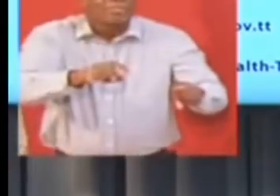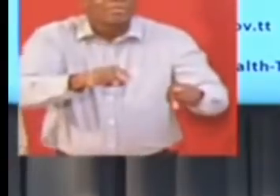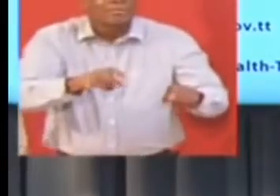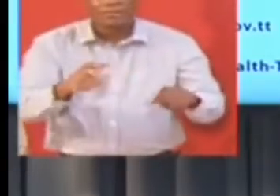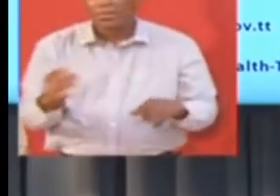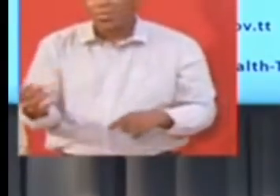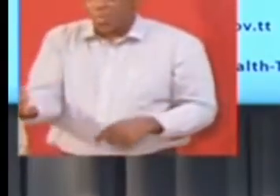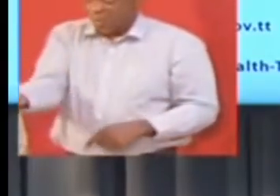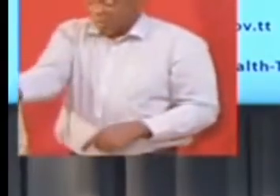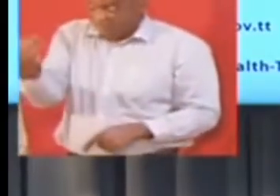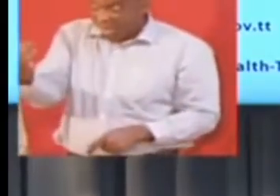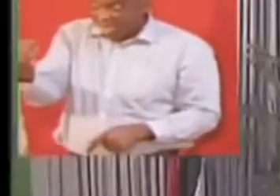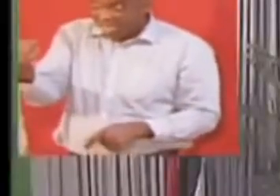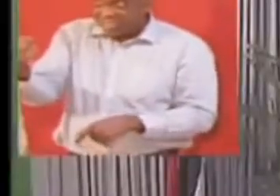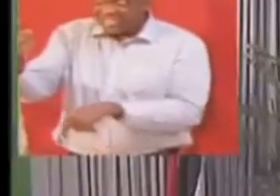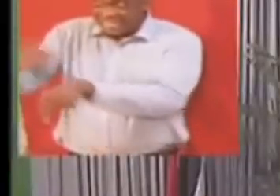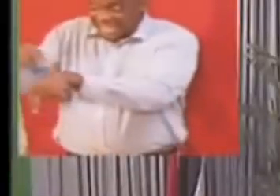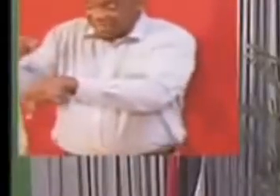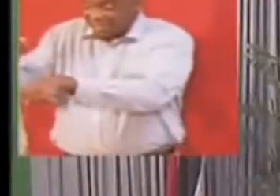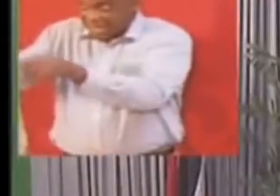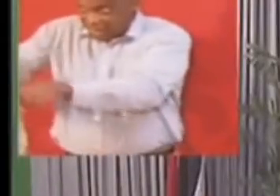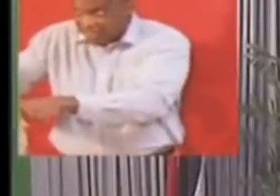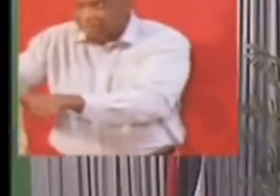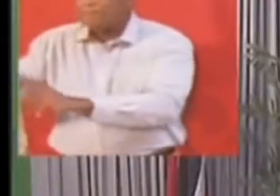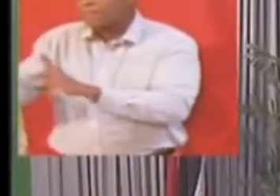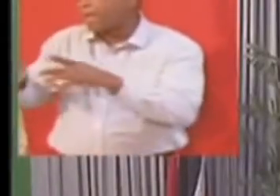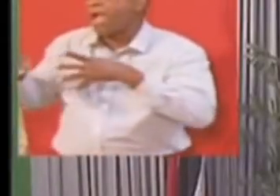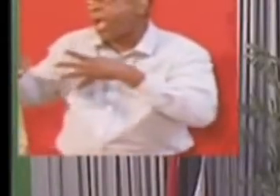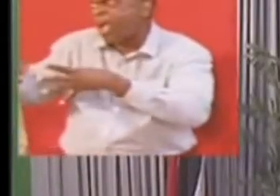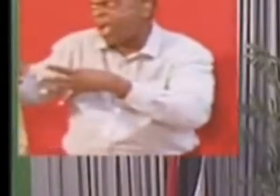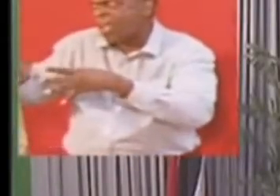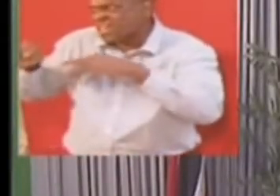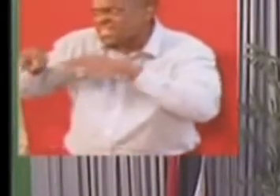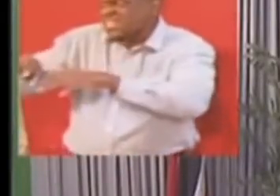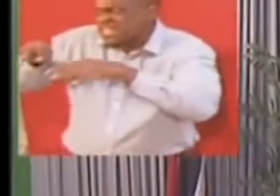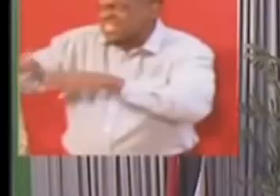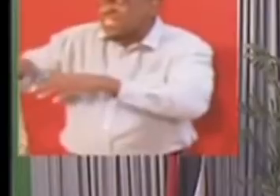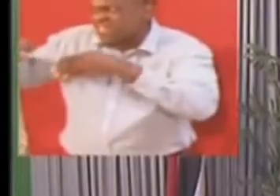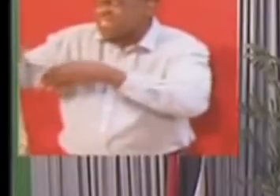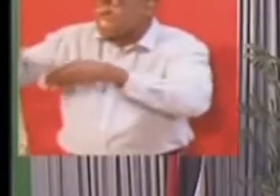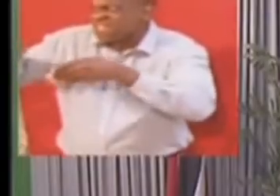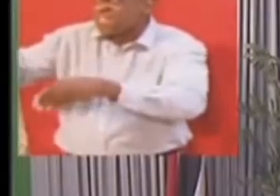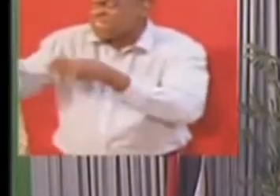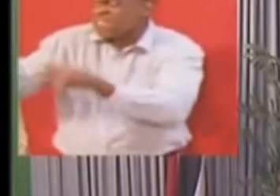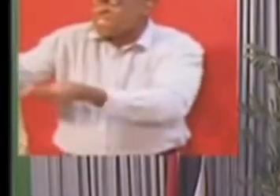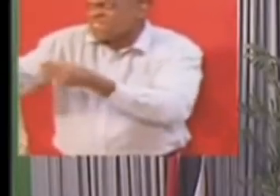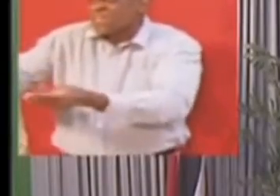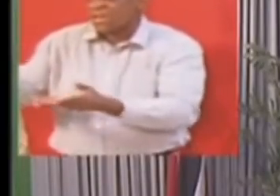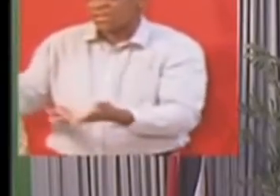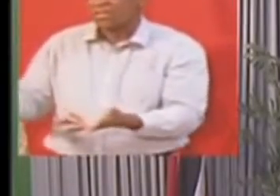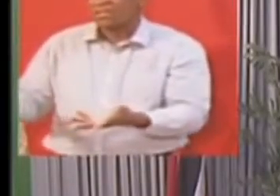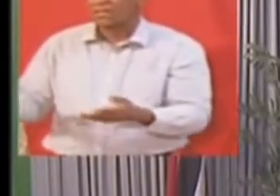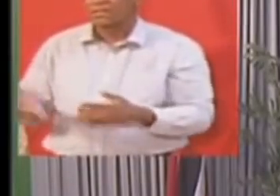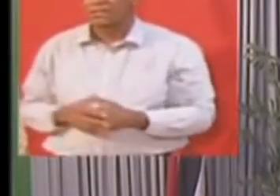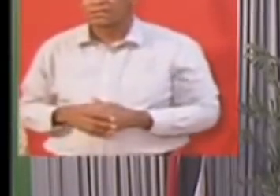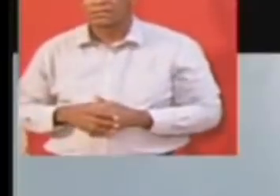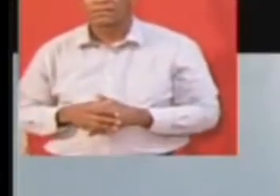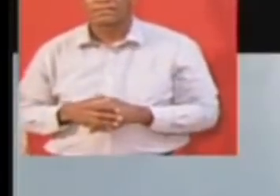street. Thank you very much. Thank you very much, Minister. Prime Minister, we go now to TTT.